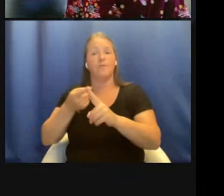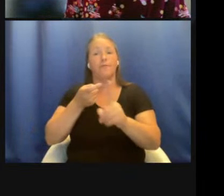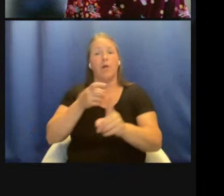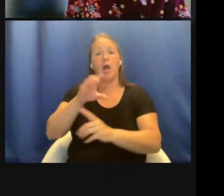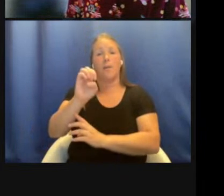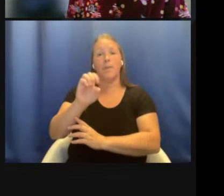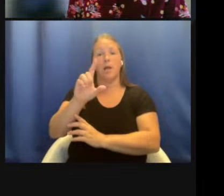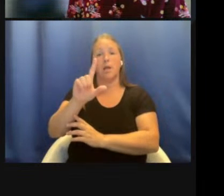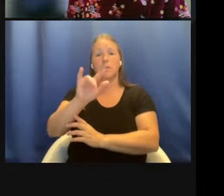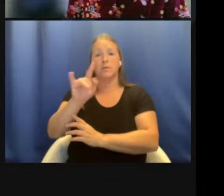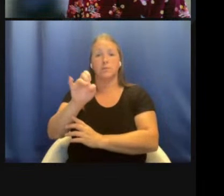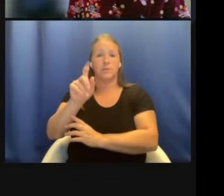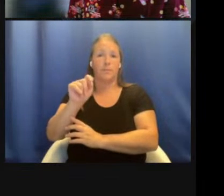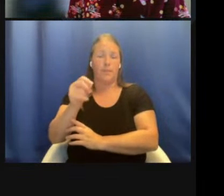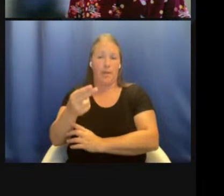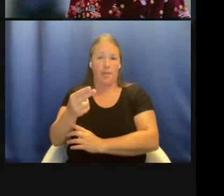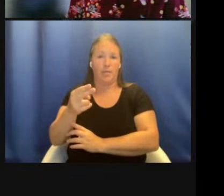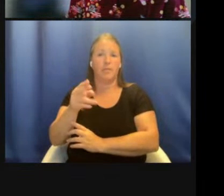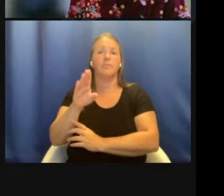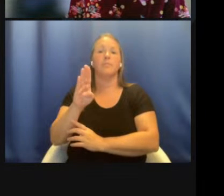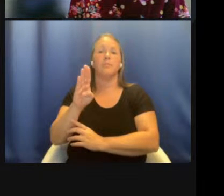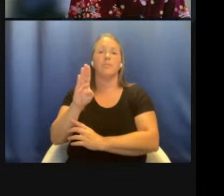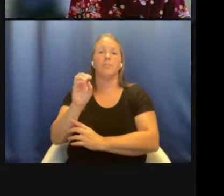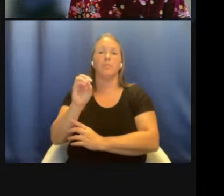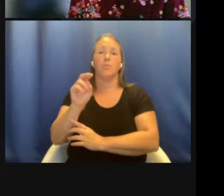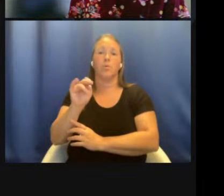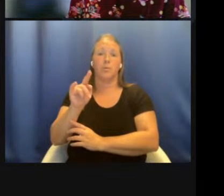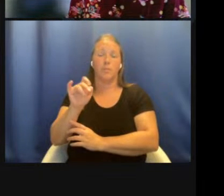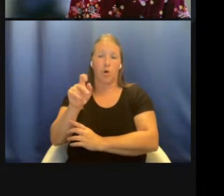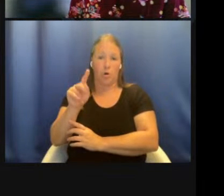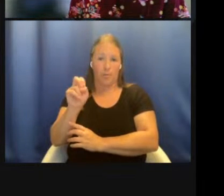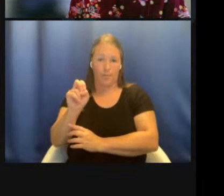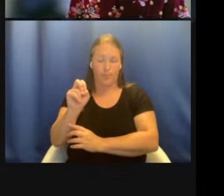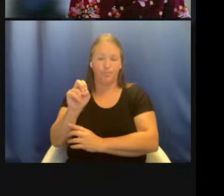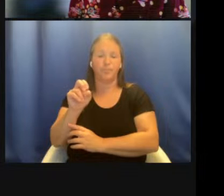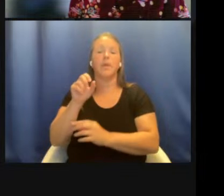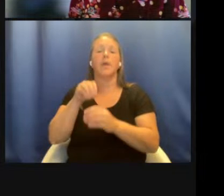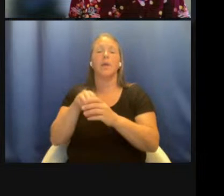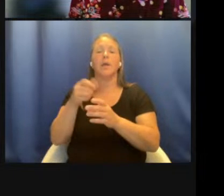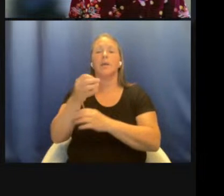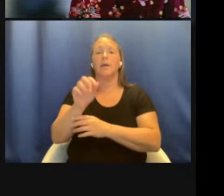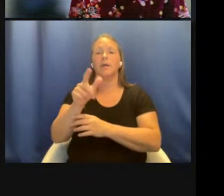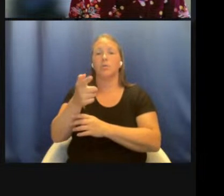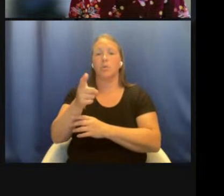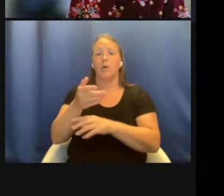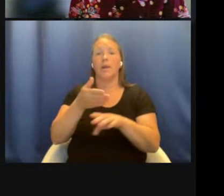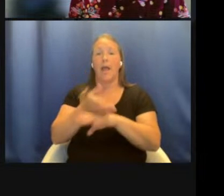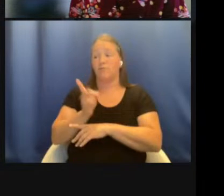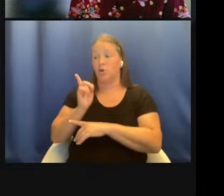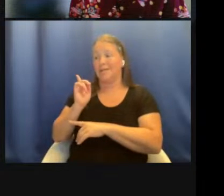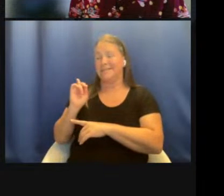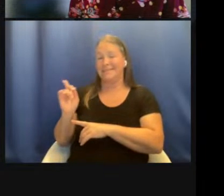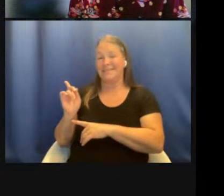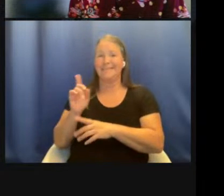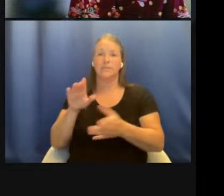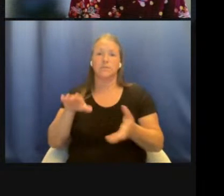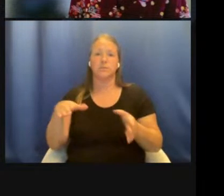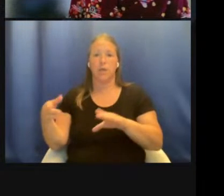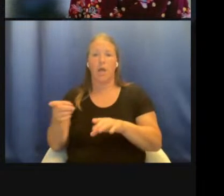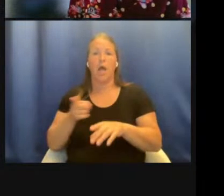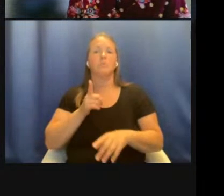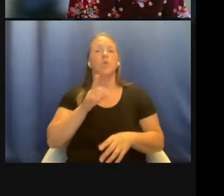dies, she wants him, her husband, to be immortalized as a great American, a great patriot, and she wants